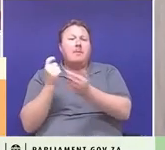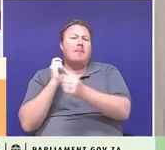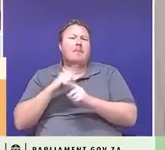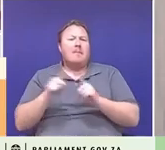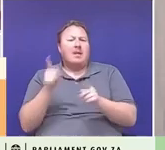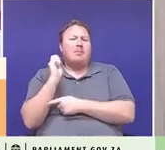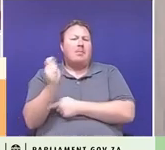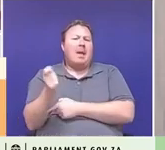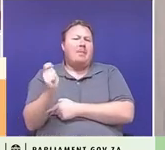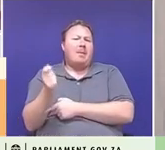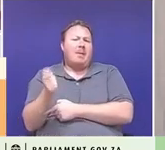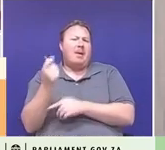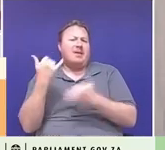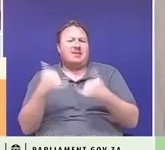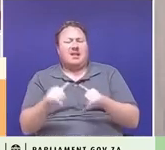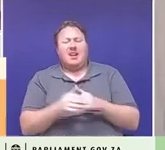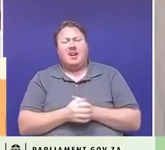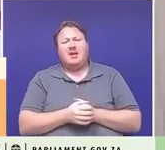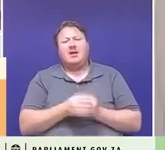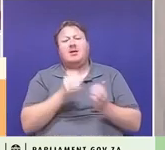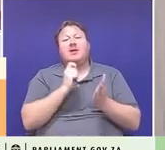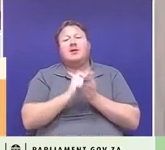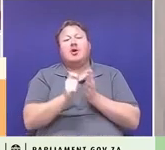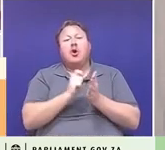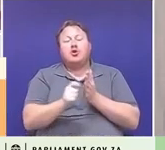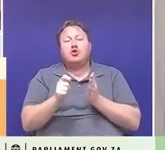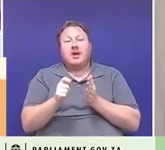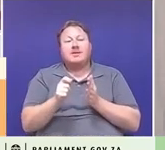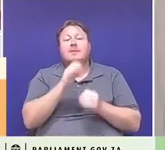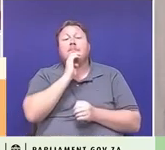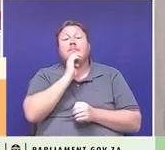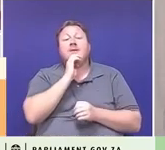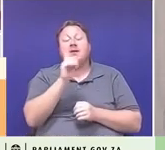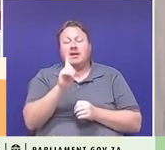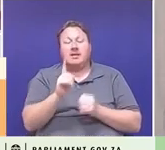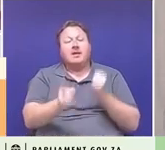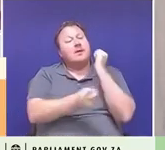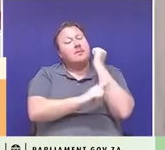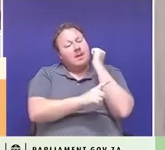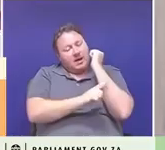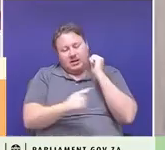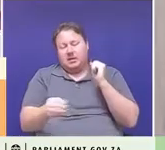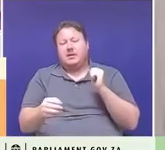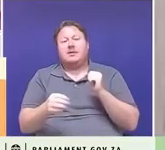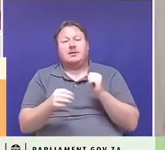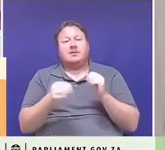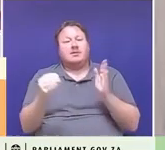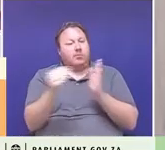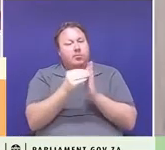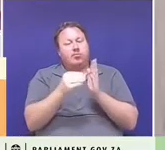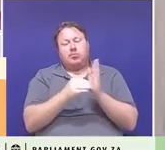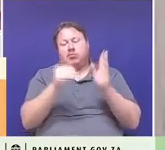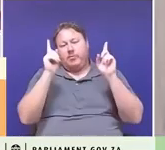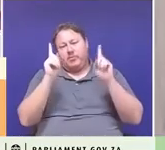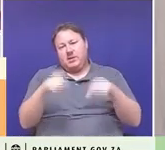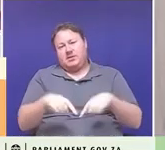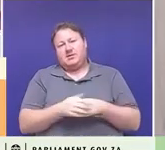made. Contracts must mean something and penalties must be enforced without